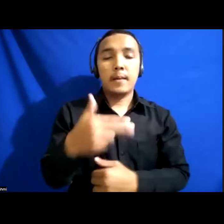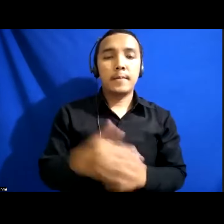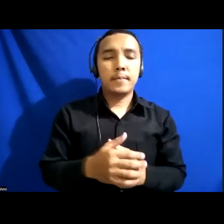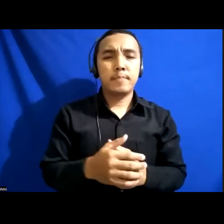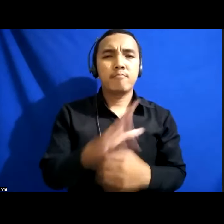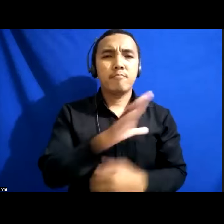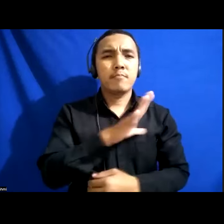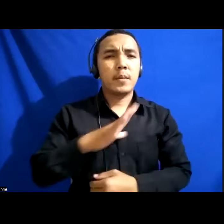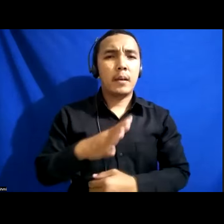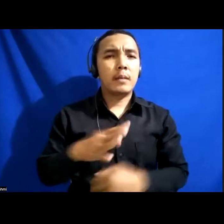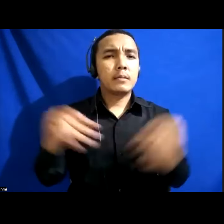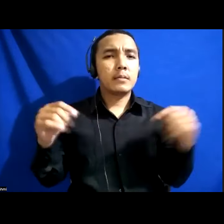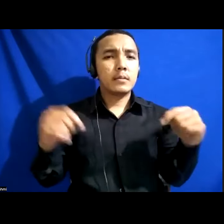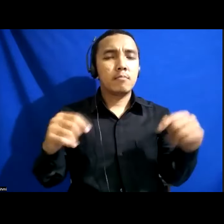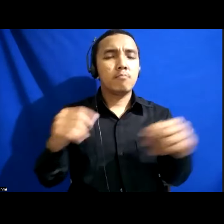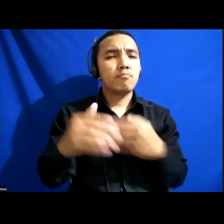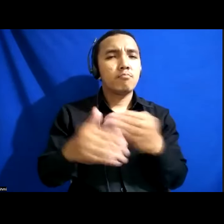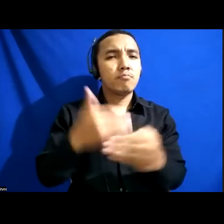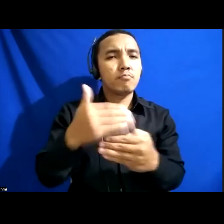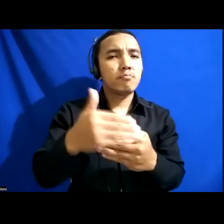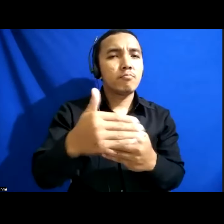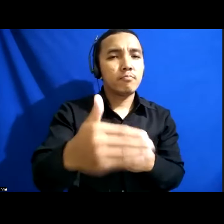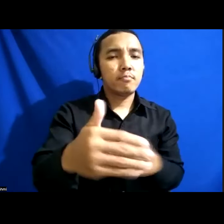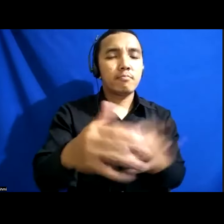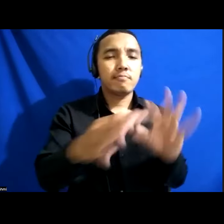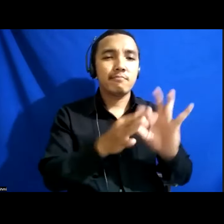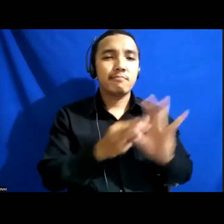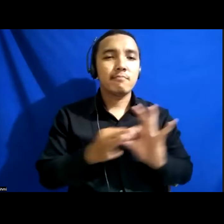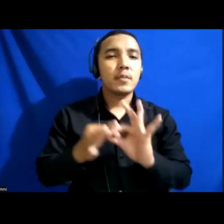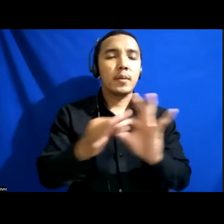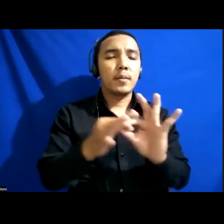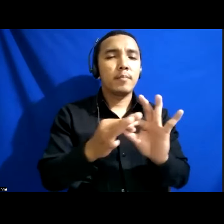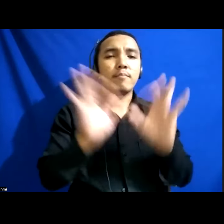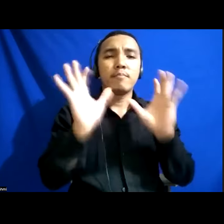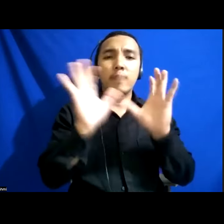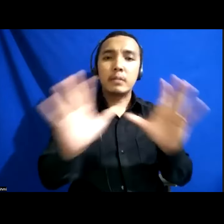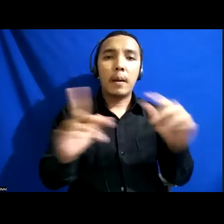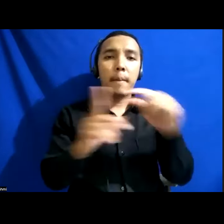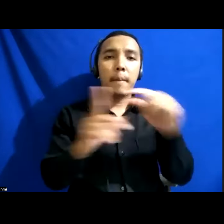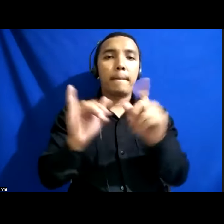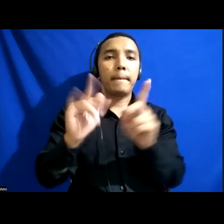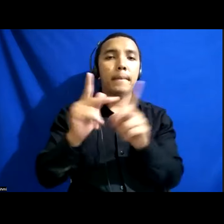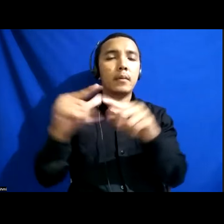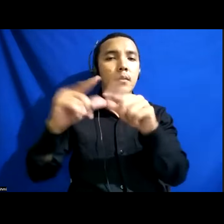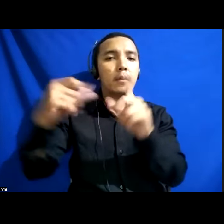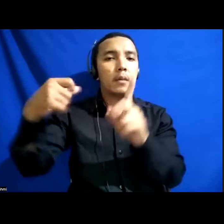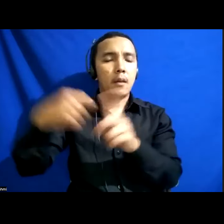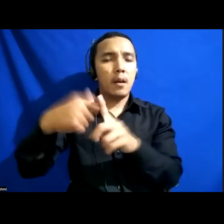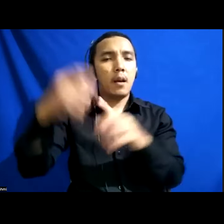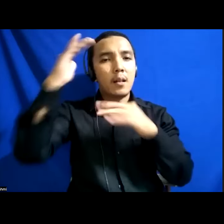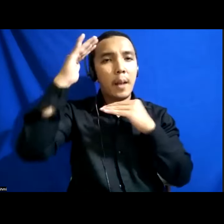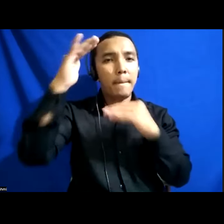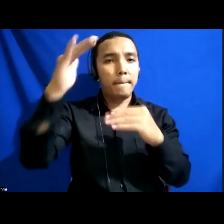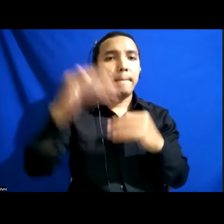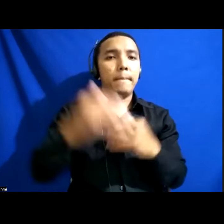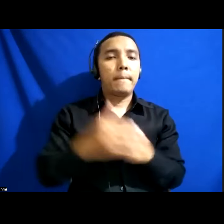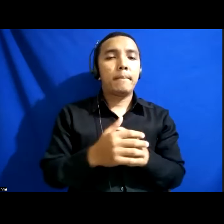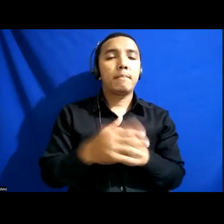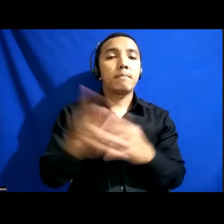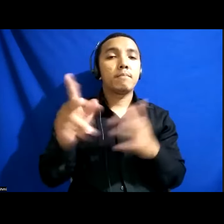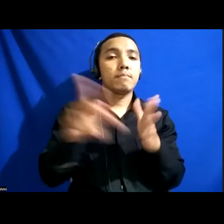has been collaborating with various other parties. And I hope that through the Assistive